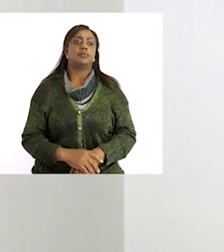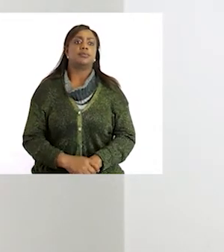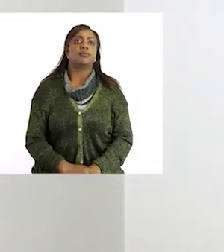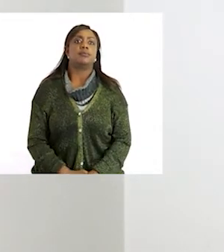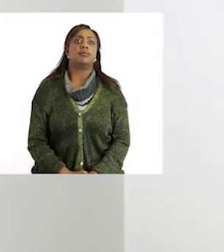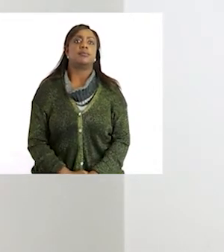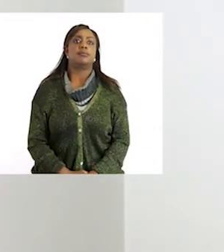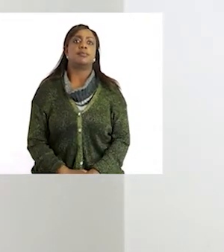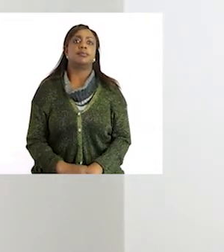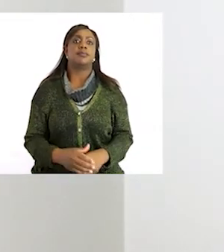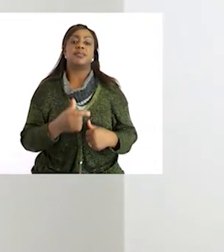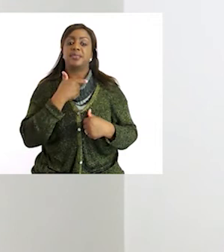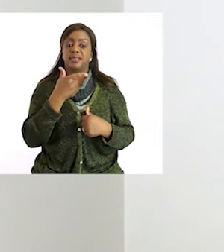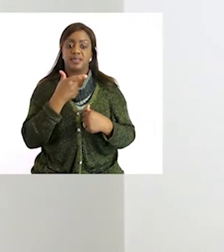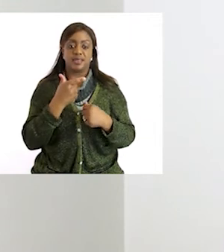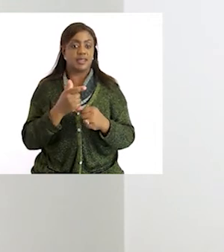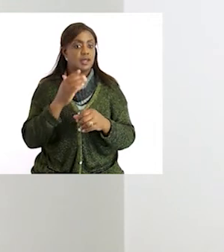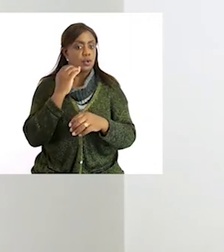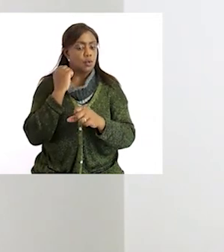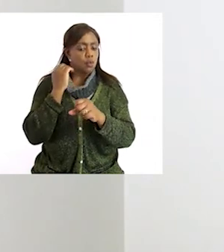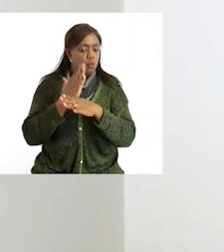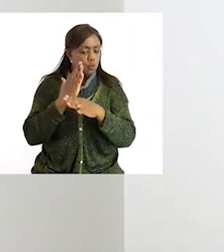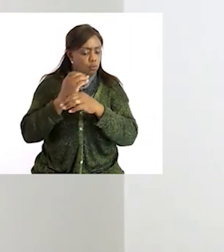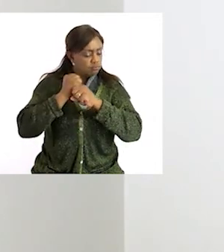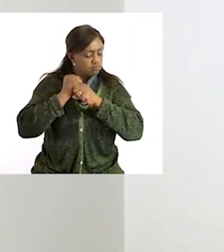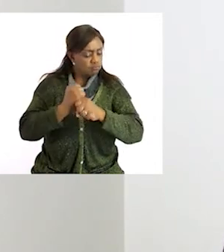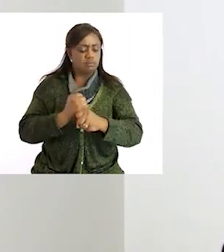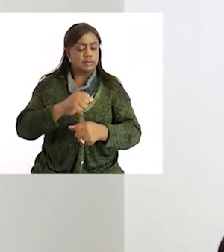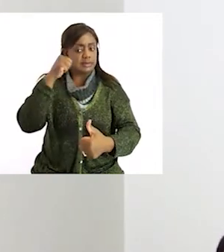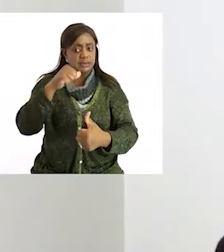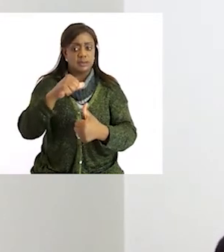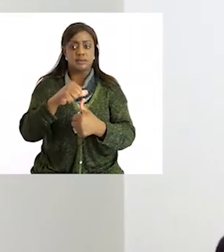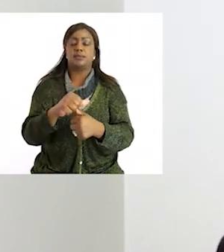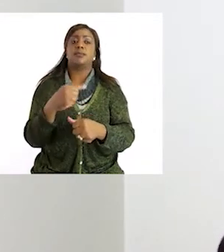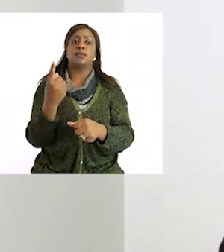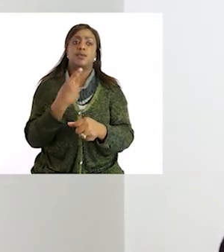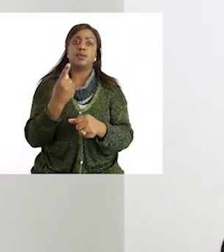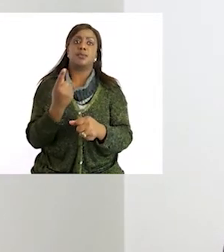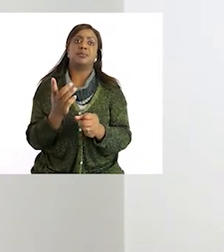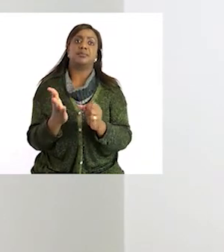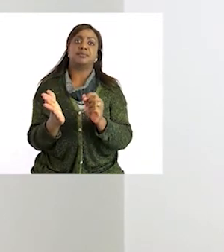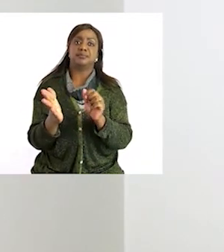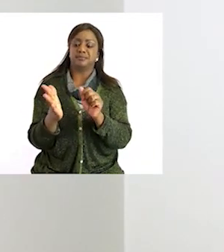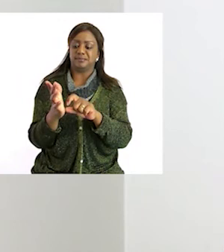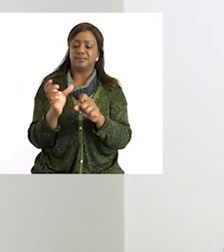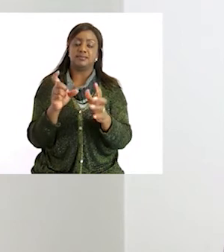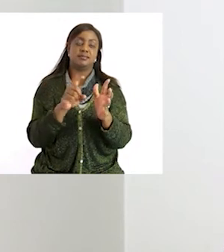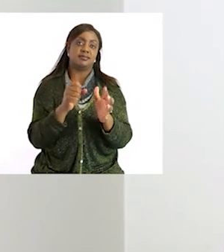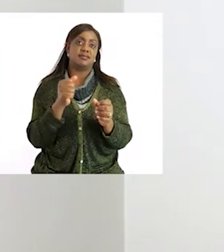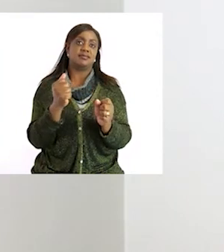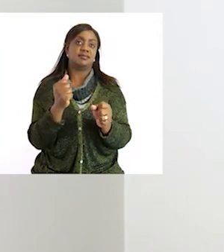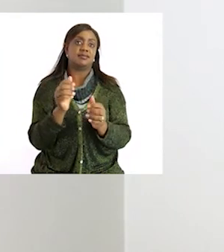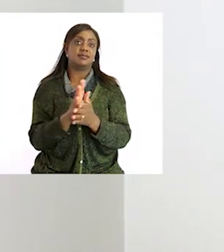Good luck with your studies, everyone. Please remember to sanitize after doing something like